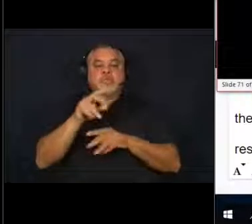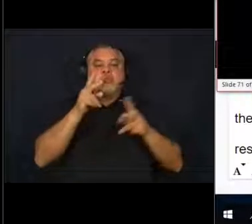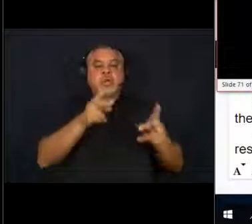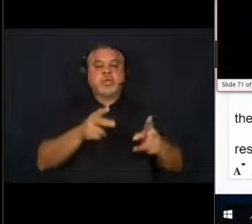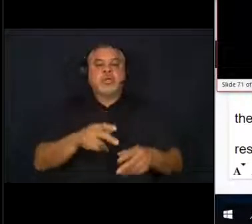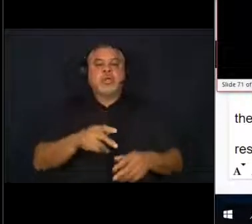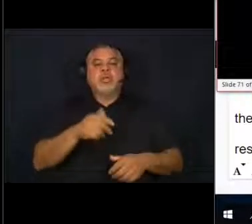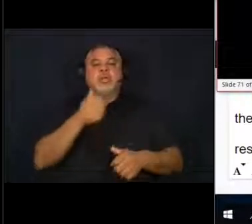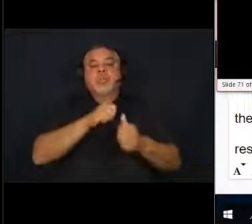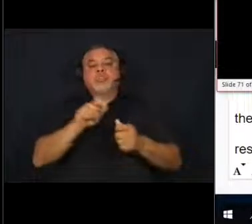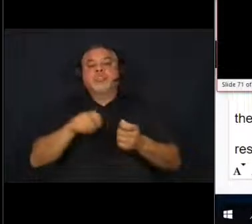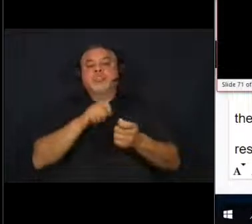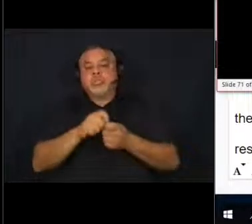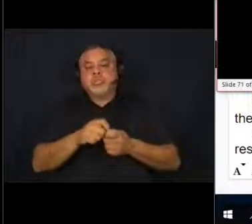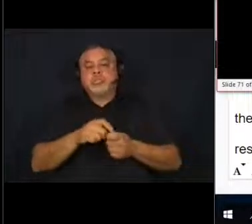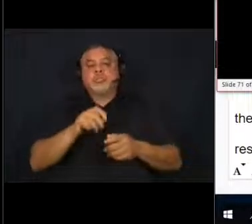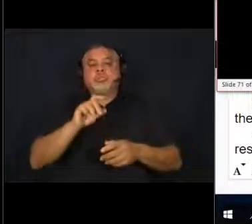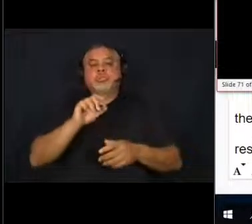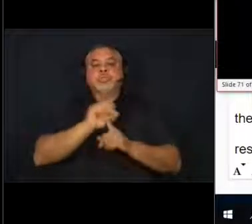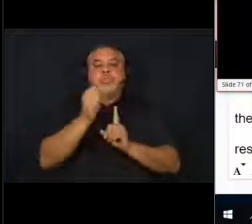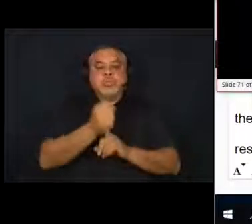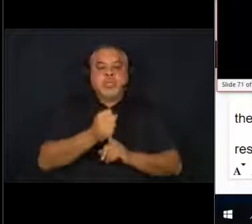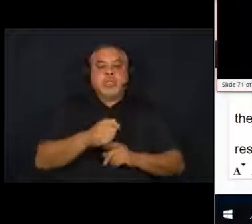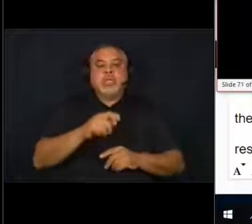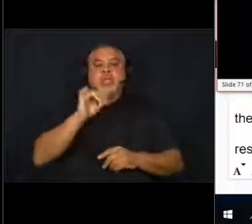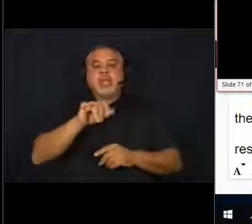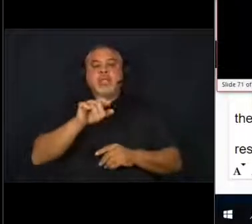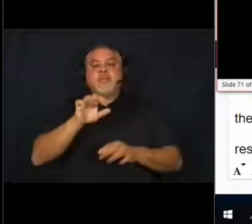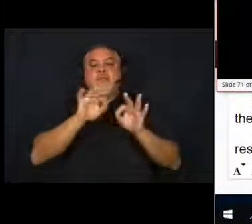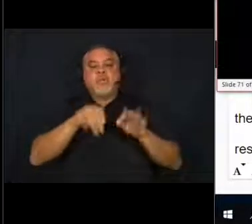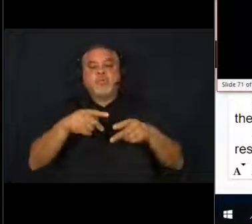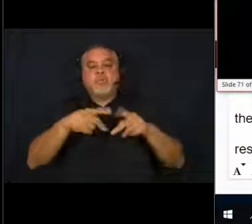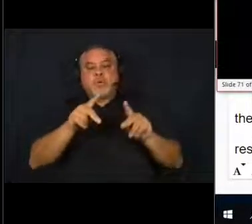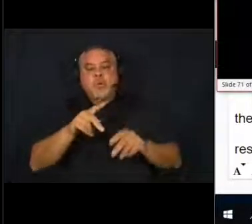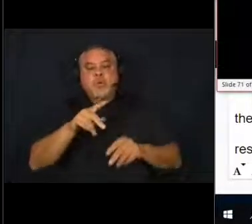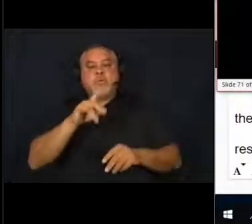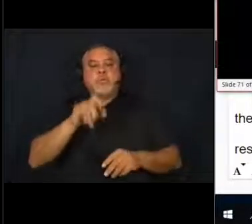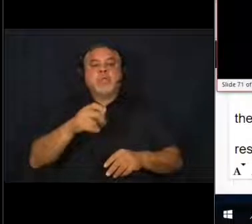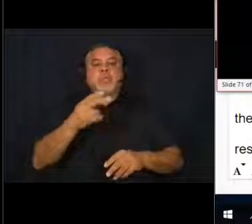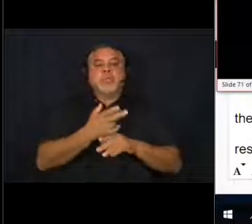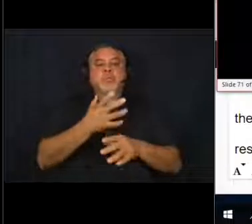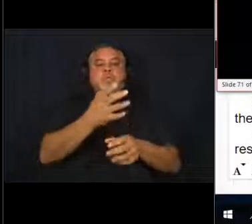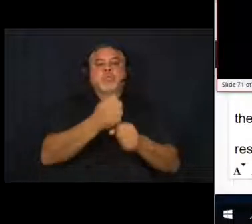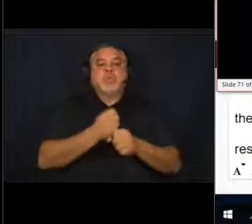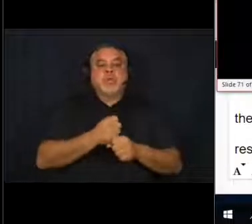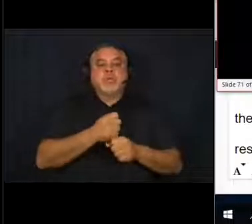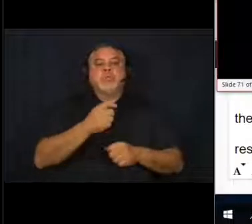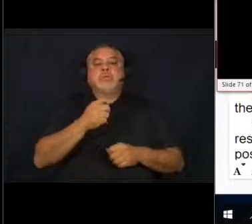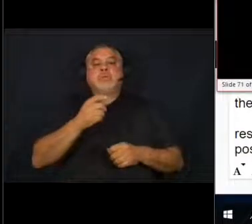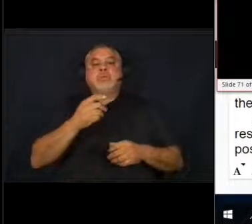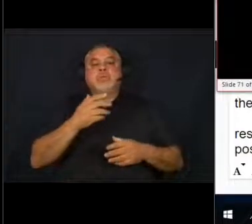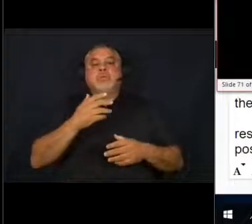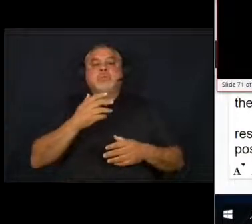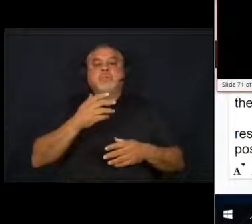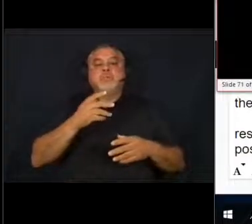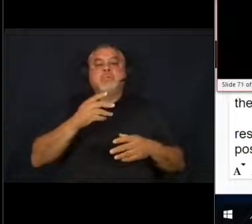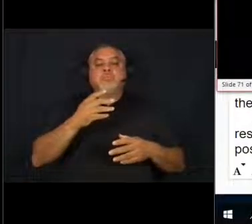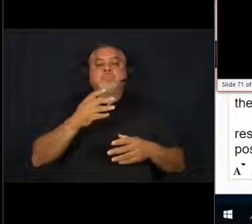circumstances, a 10A1A permit may also be required to possess body tissues and or body parts of ESA listed